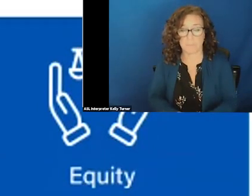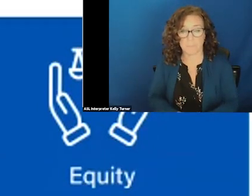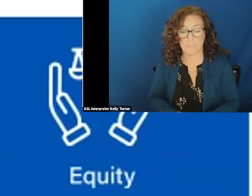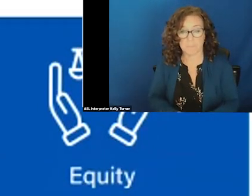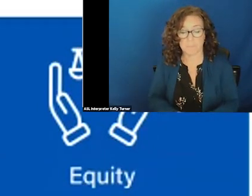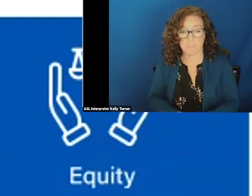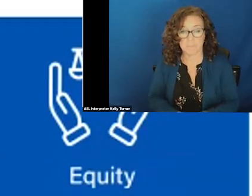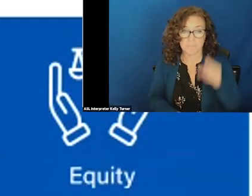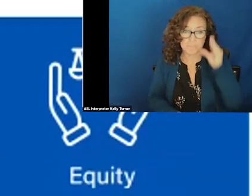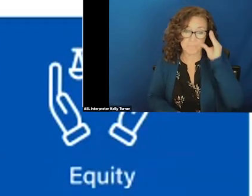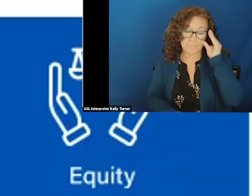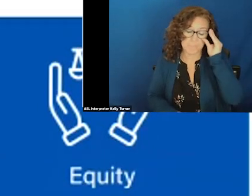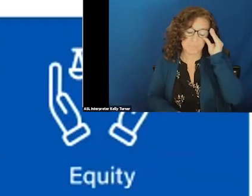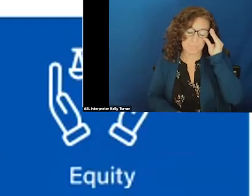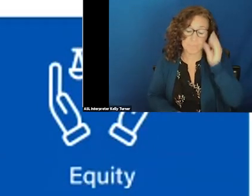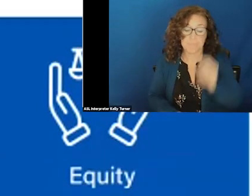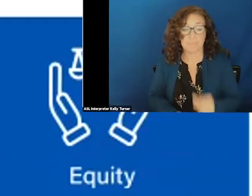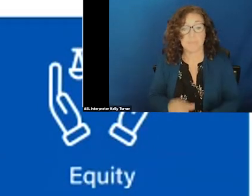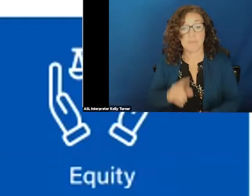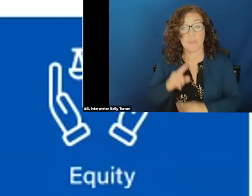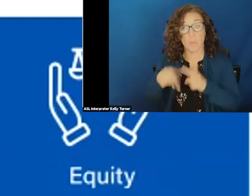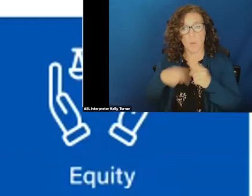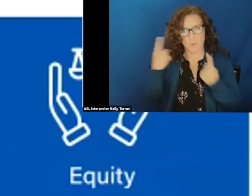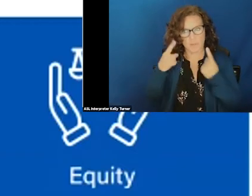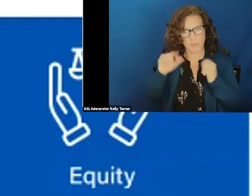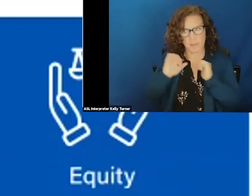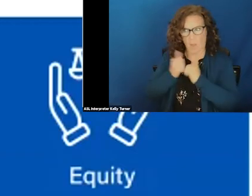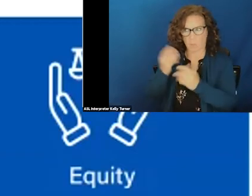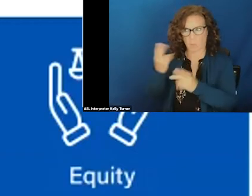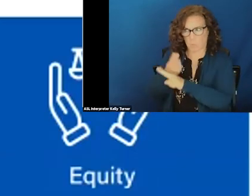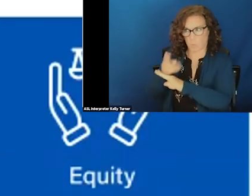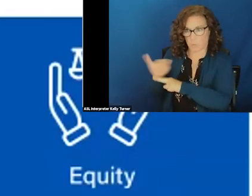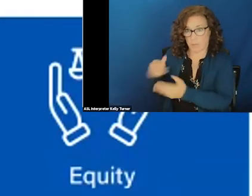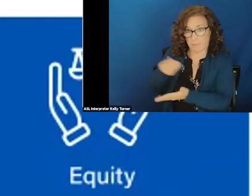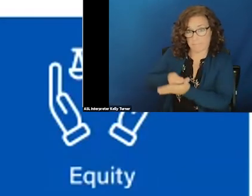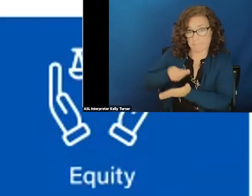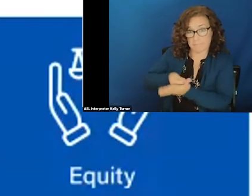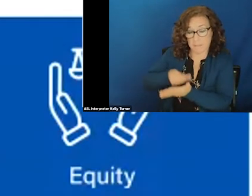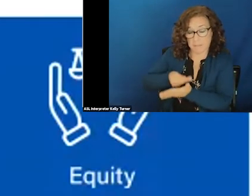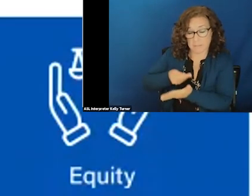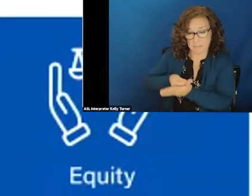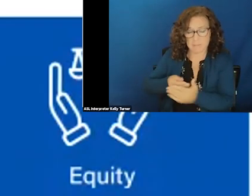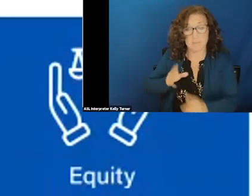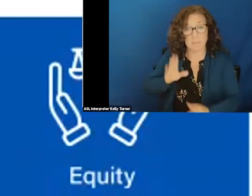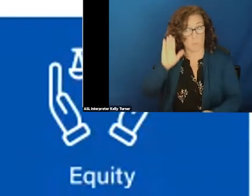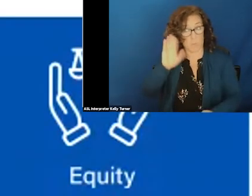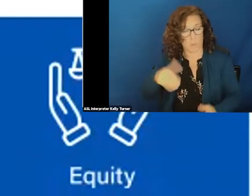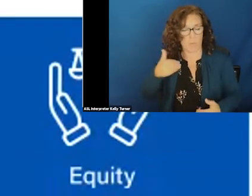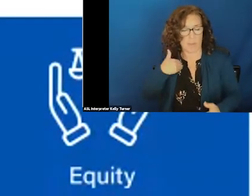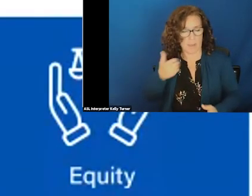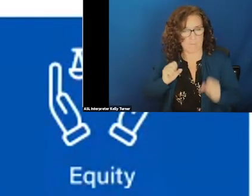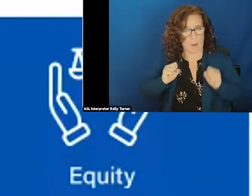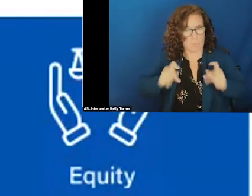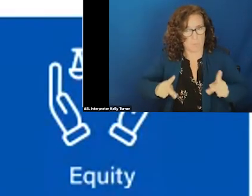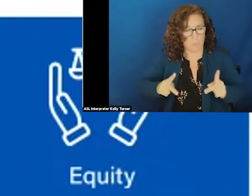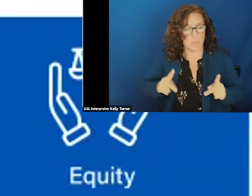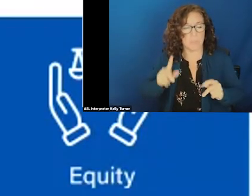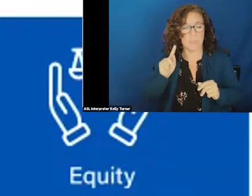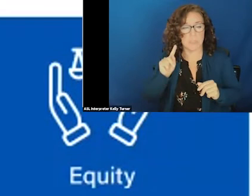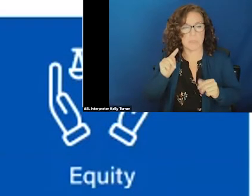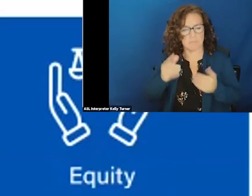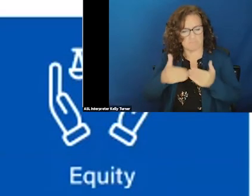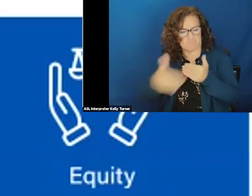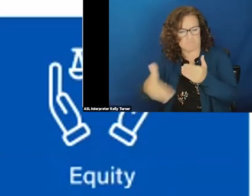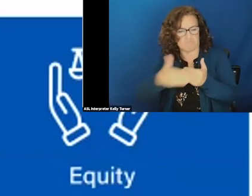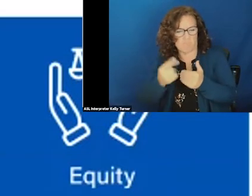opportunity to, in the next couple of years, study the effects of some of these personnel investments. And one